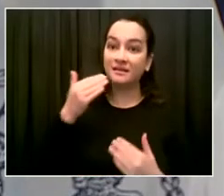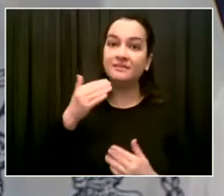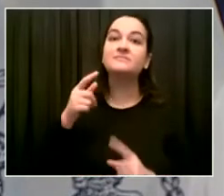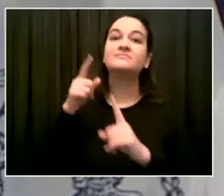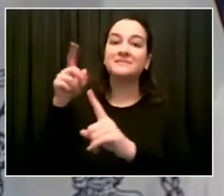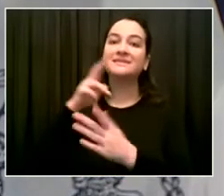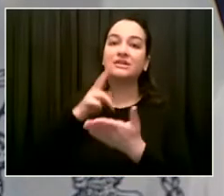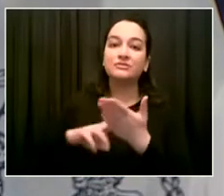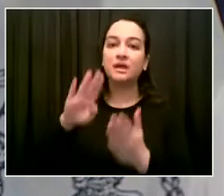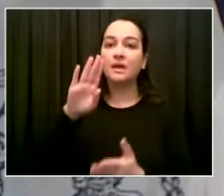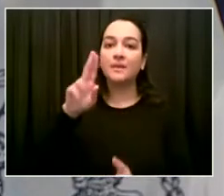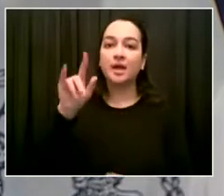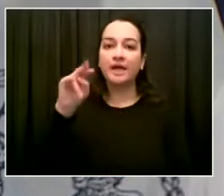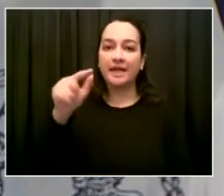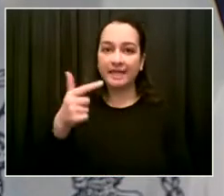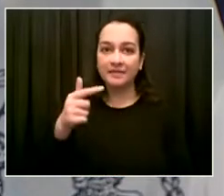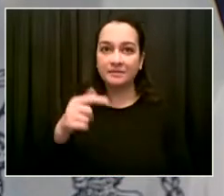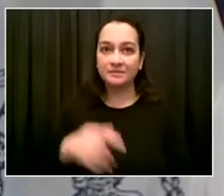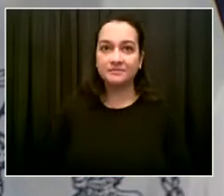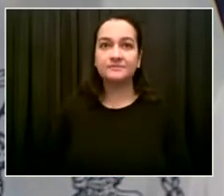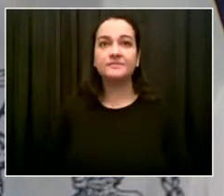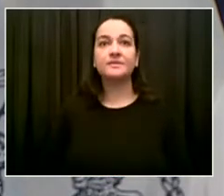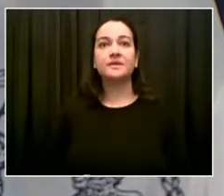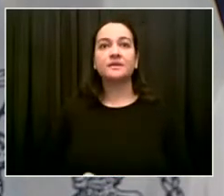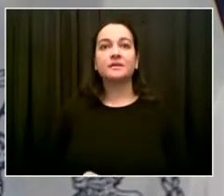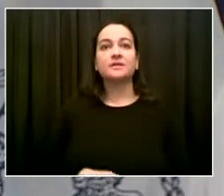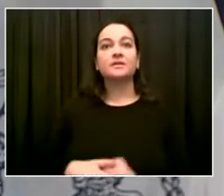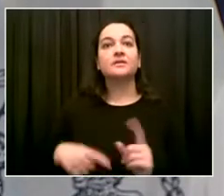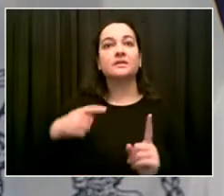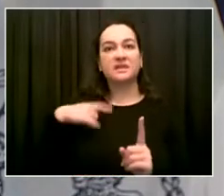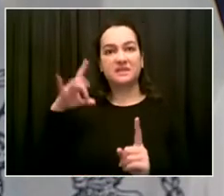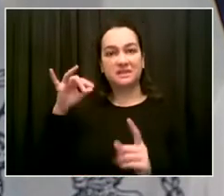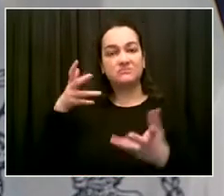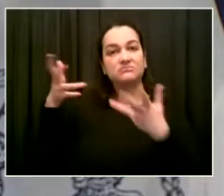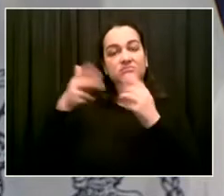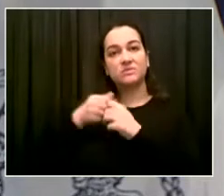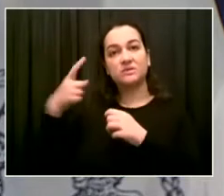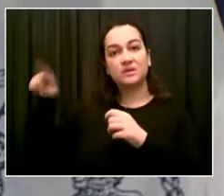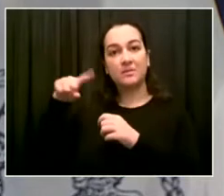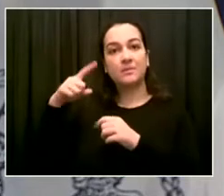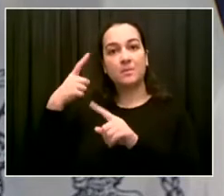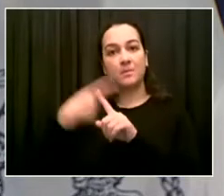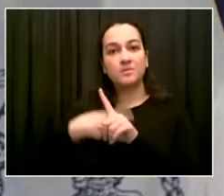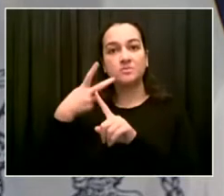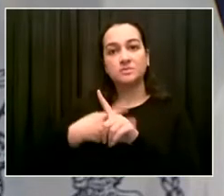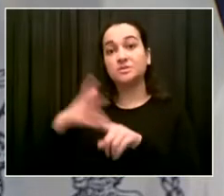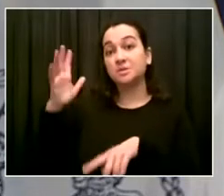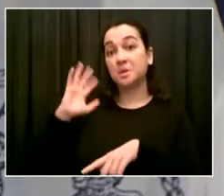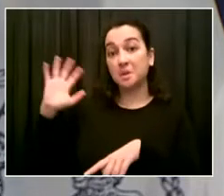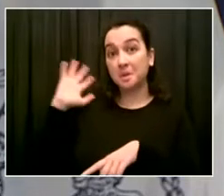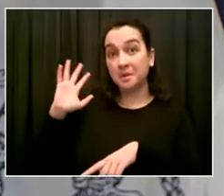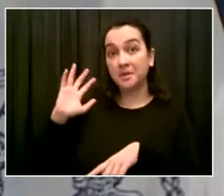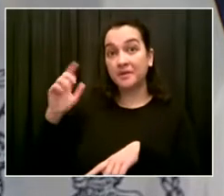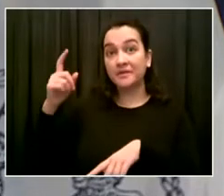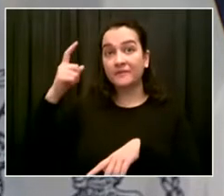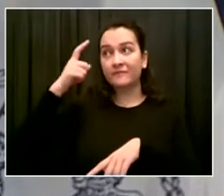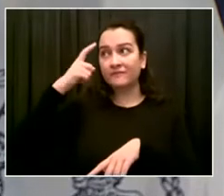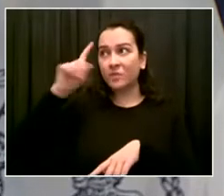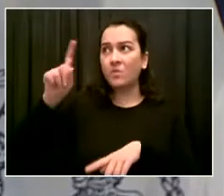from US DOT to move this forward. I really want to thank him for following up on that